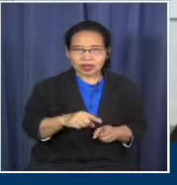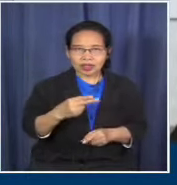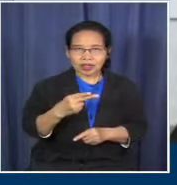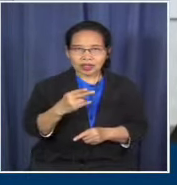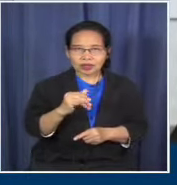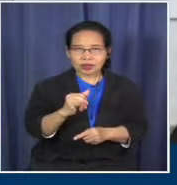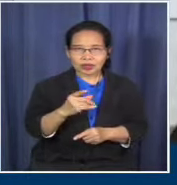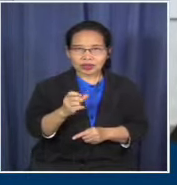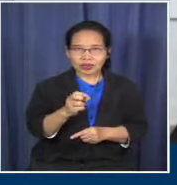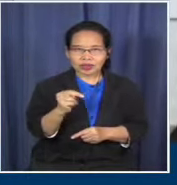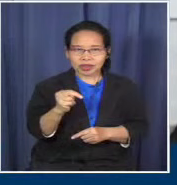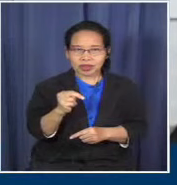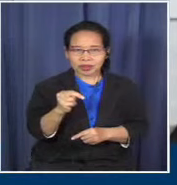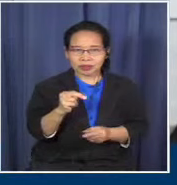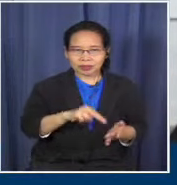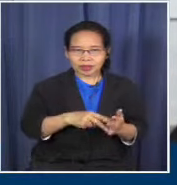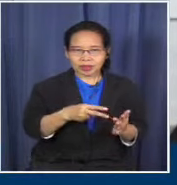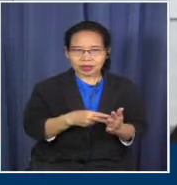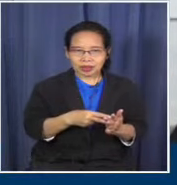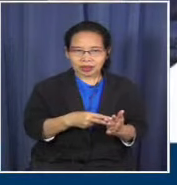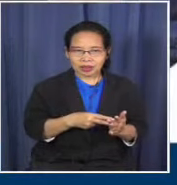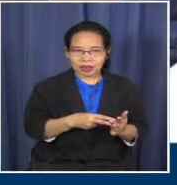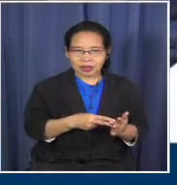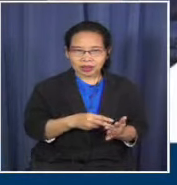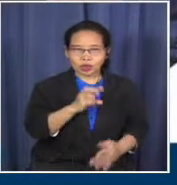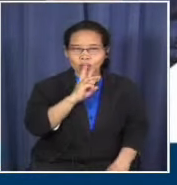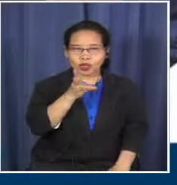two molecules of invisible hydrogen,